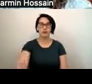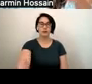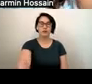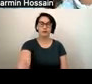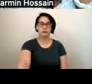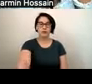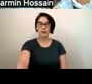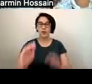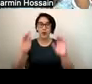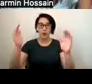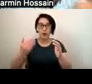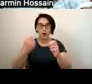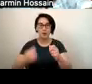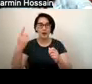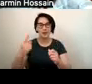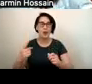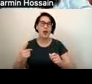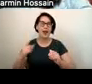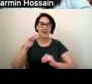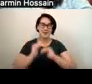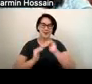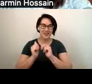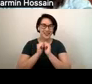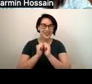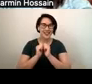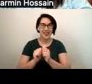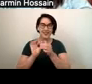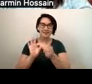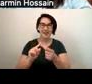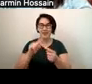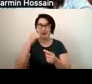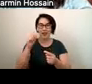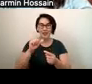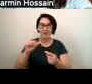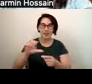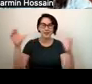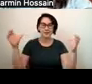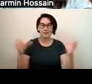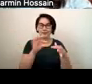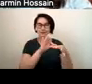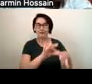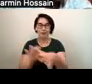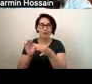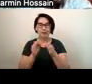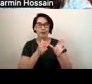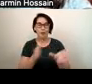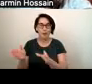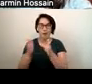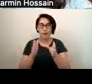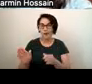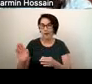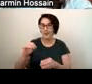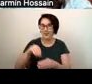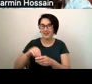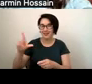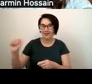Welcome, everybody, to Building Together on Black and Asian Organizing in Los Angeles. We're waiting for folks to join. We